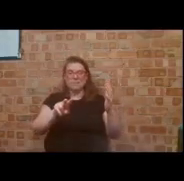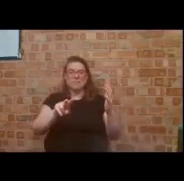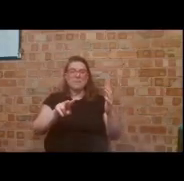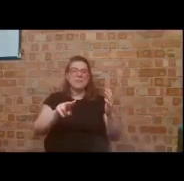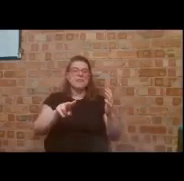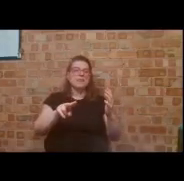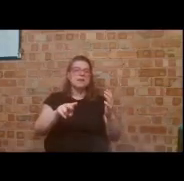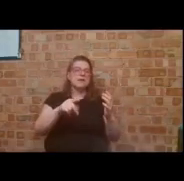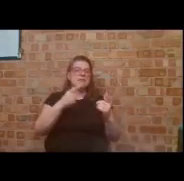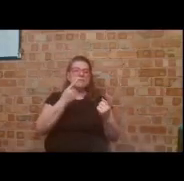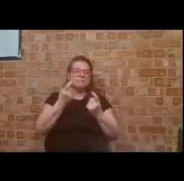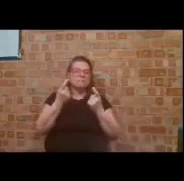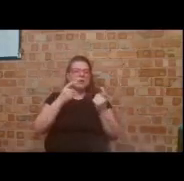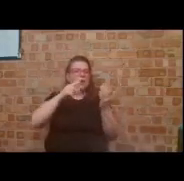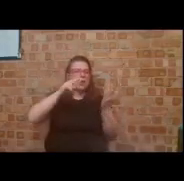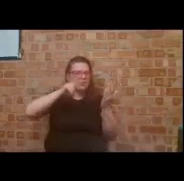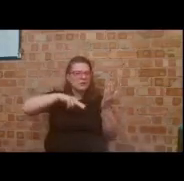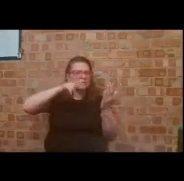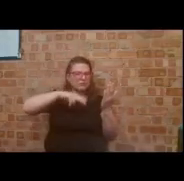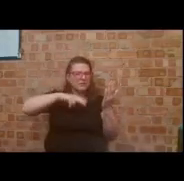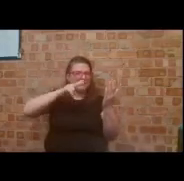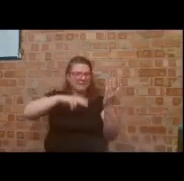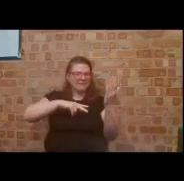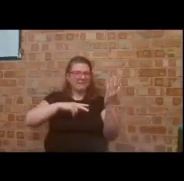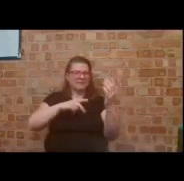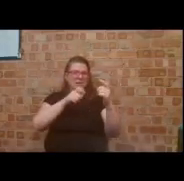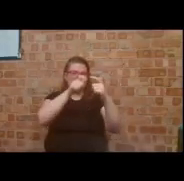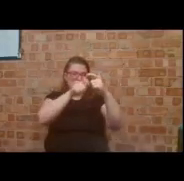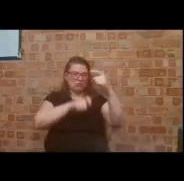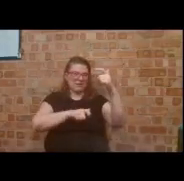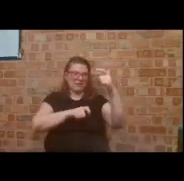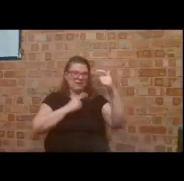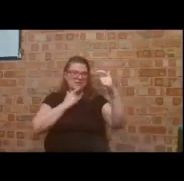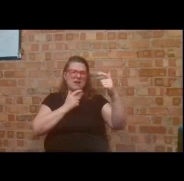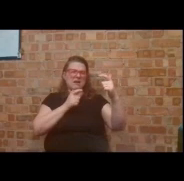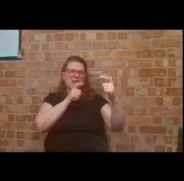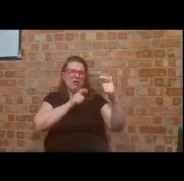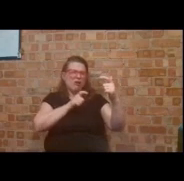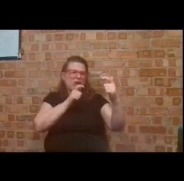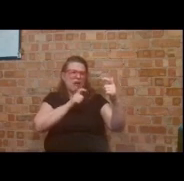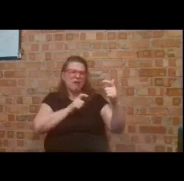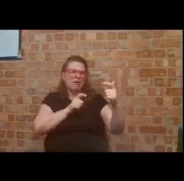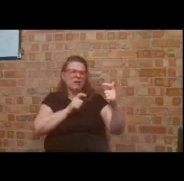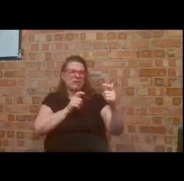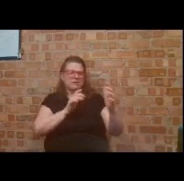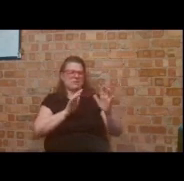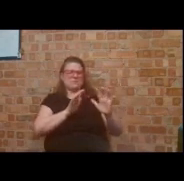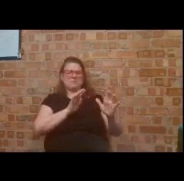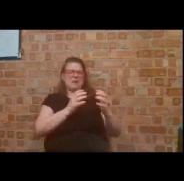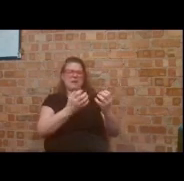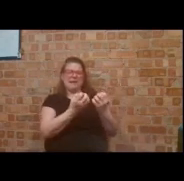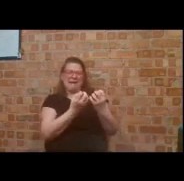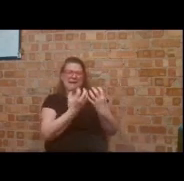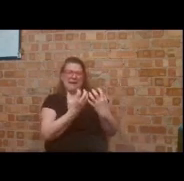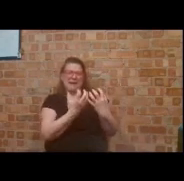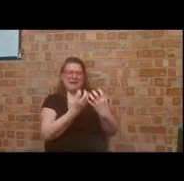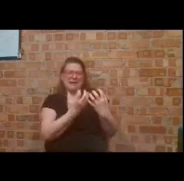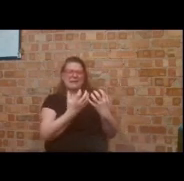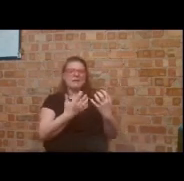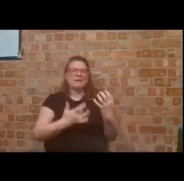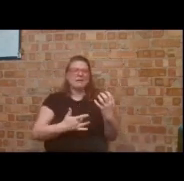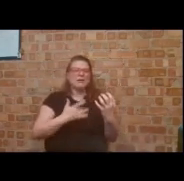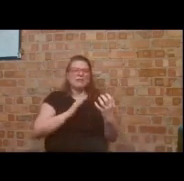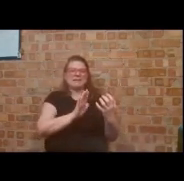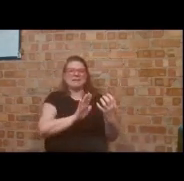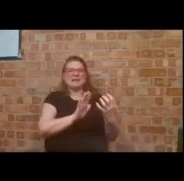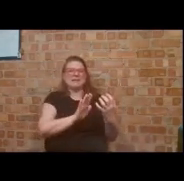you're looking at a screen and the screen is just slightly the wrong color, or there's slightly too much glare, or it's